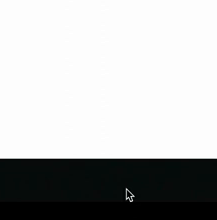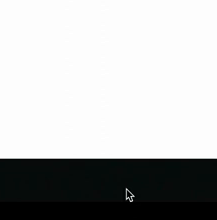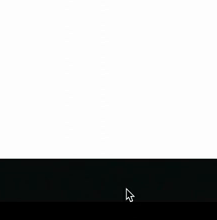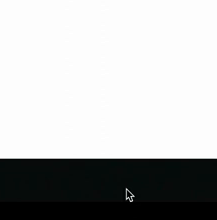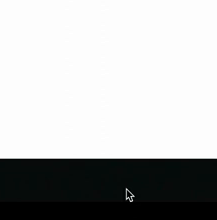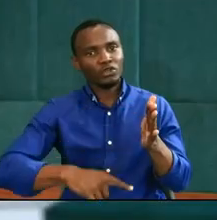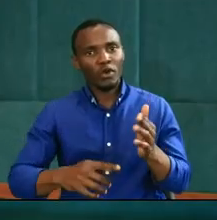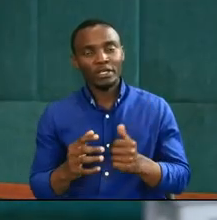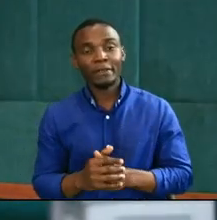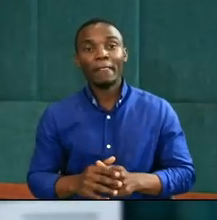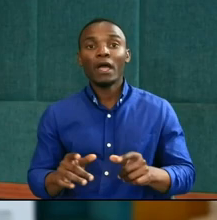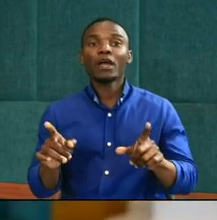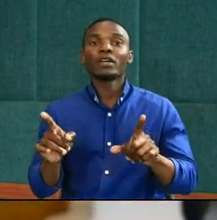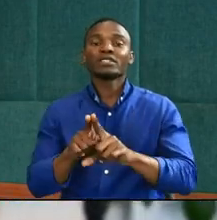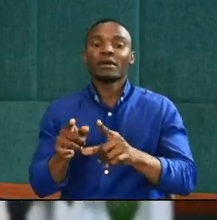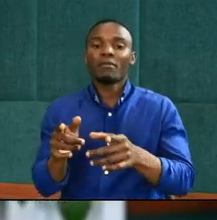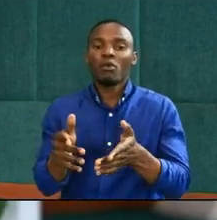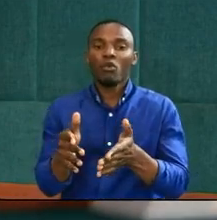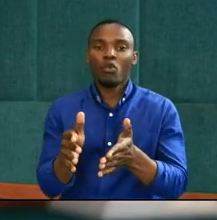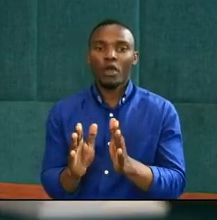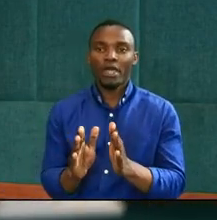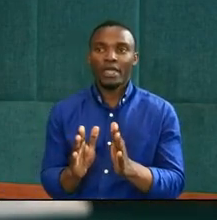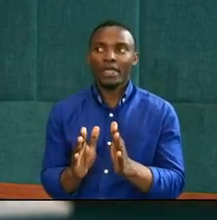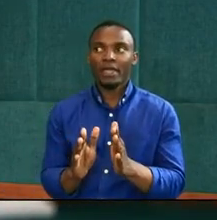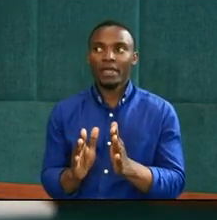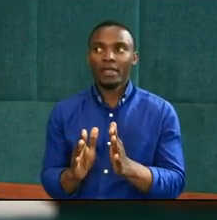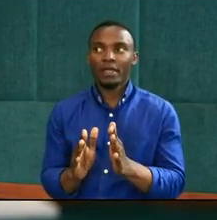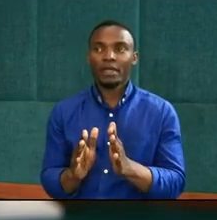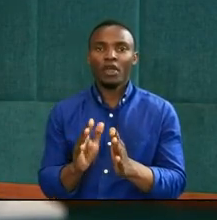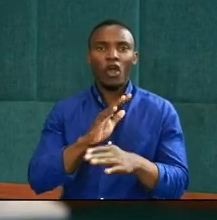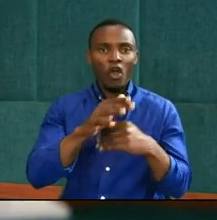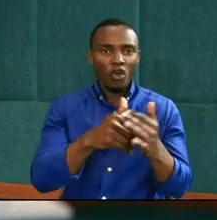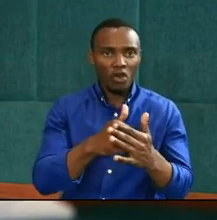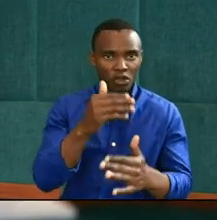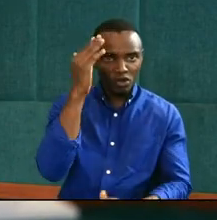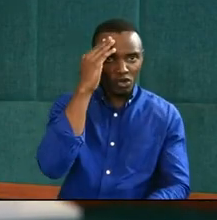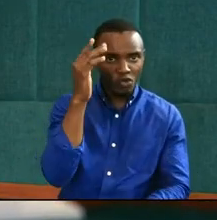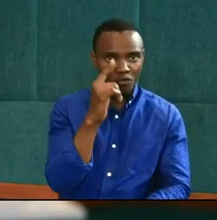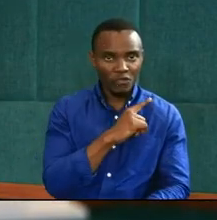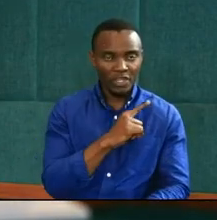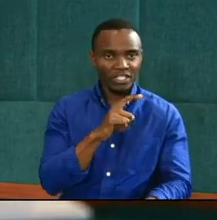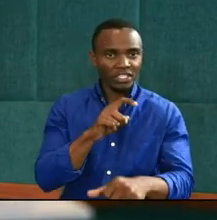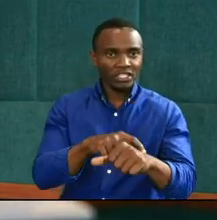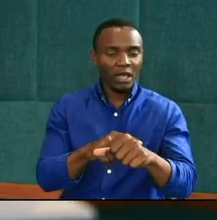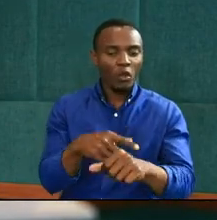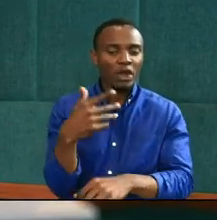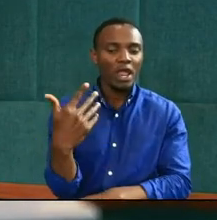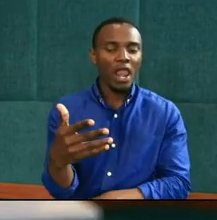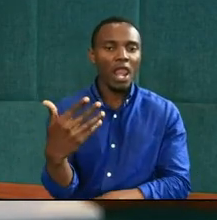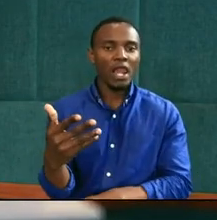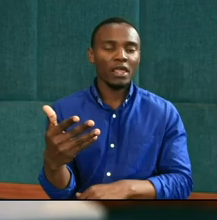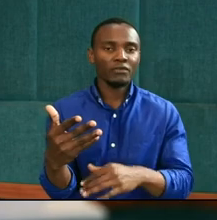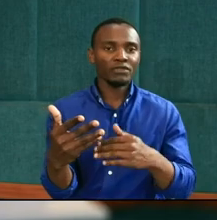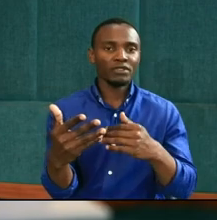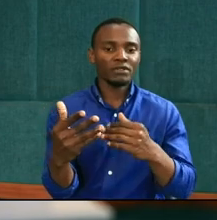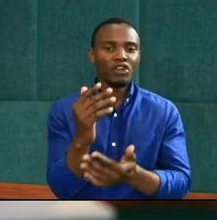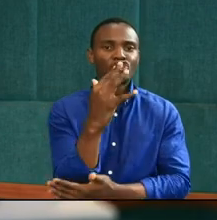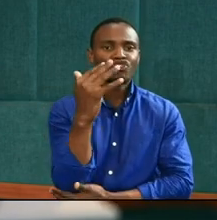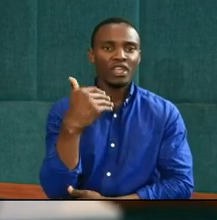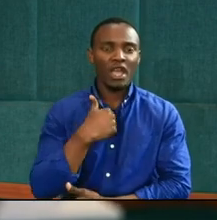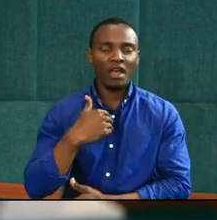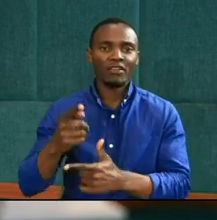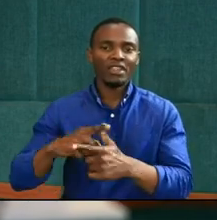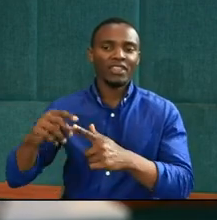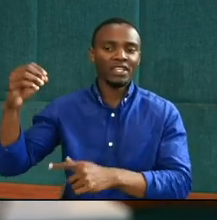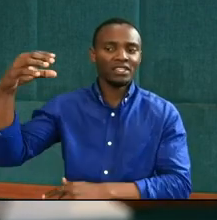the very same way that it is common knowledge that when the leaves are budding on the tree, summer